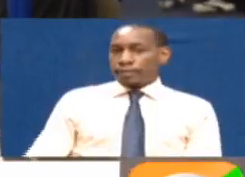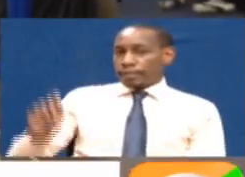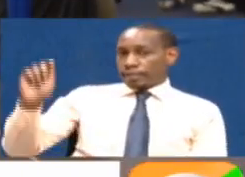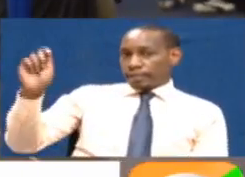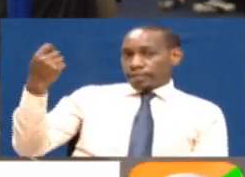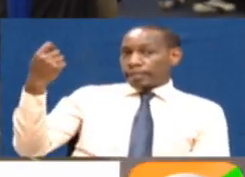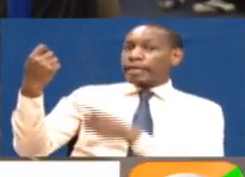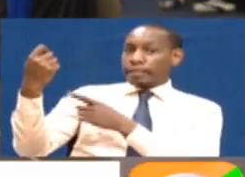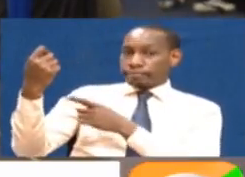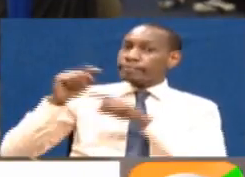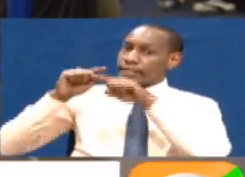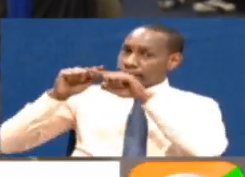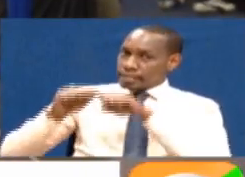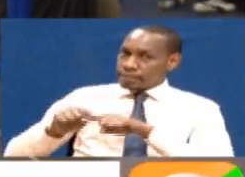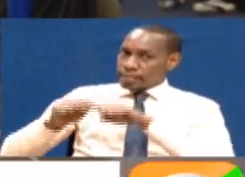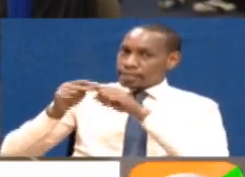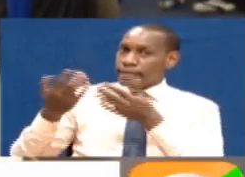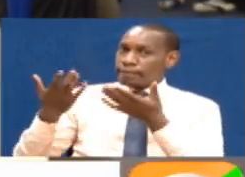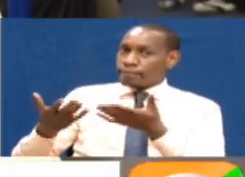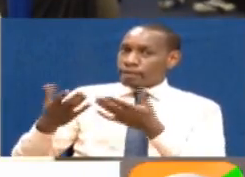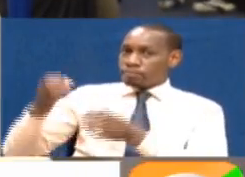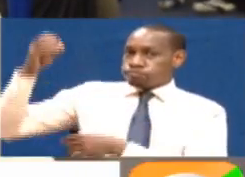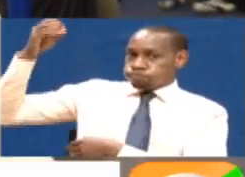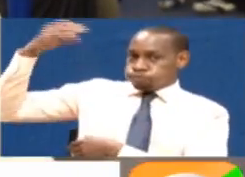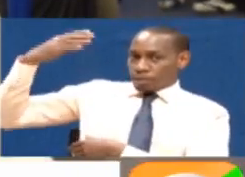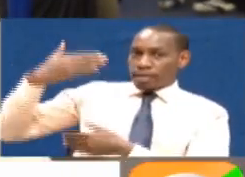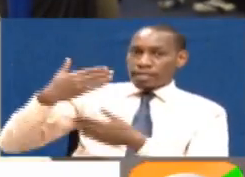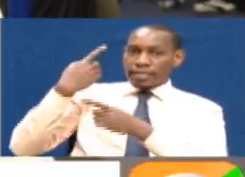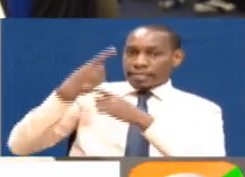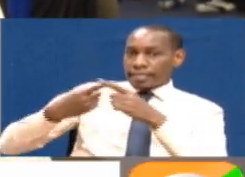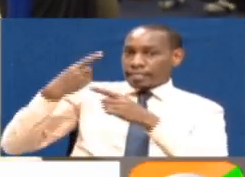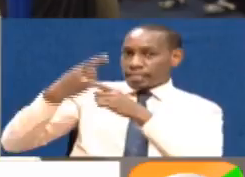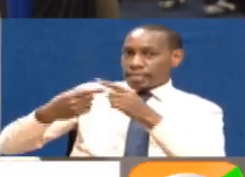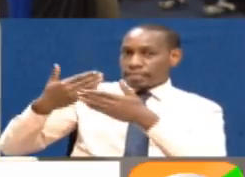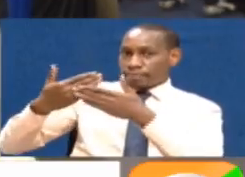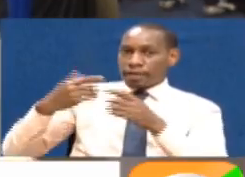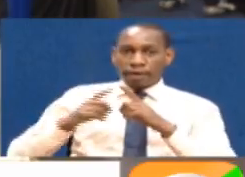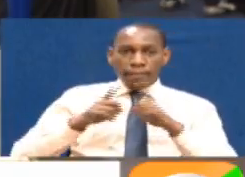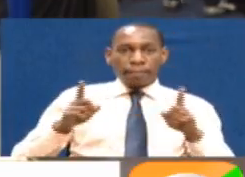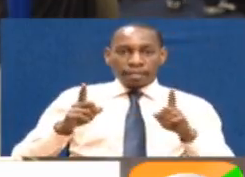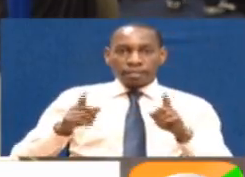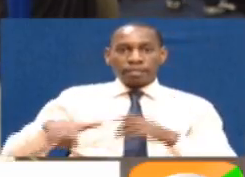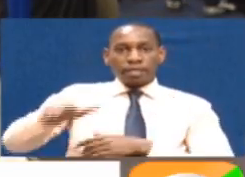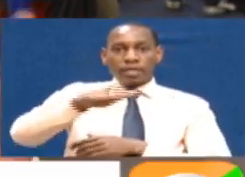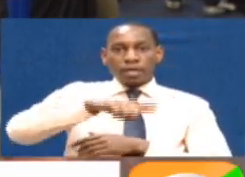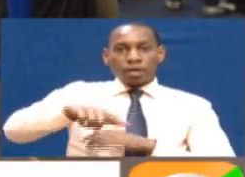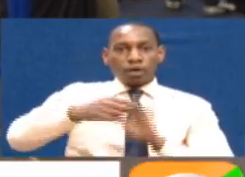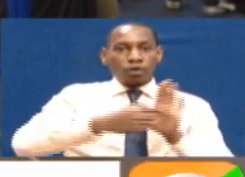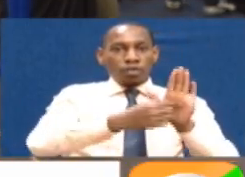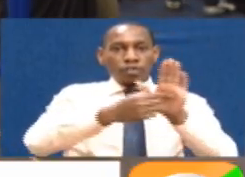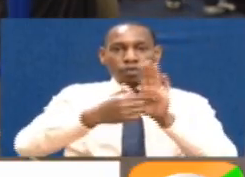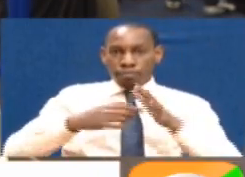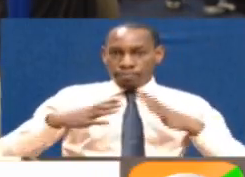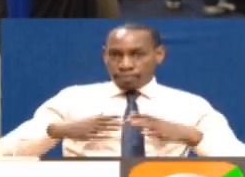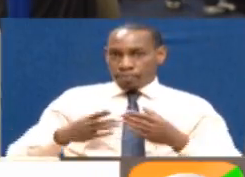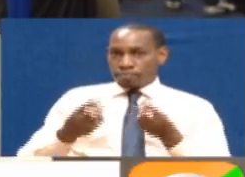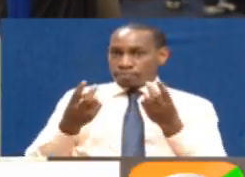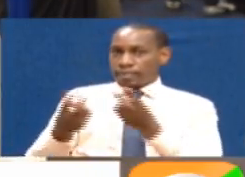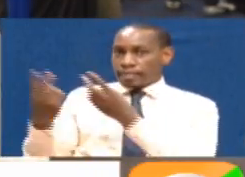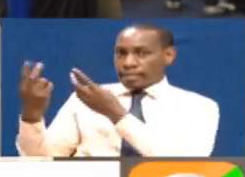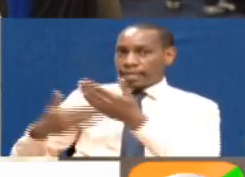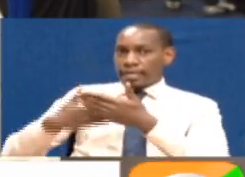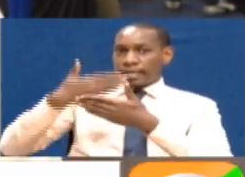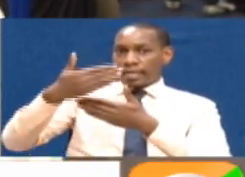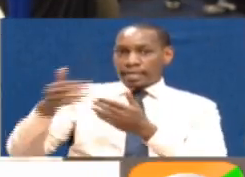Kenya has been highly dependent on hydropower over the last few years. But according to local exhibitors present here, the